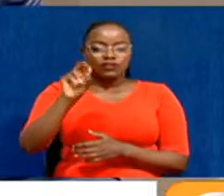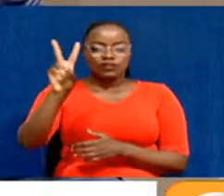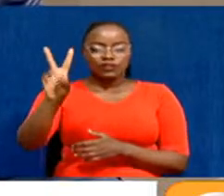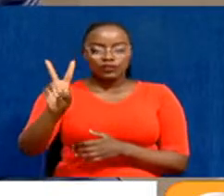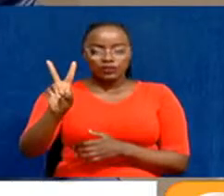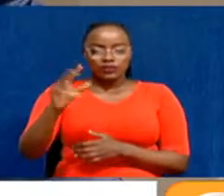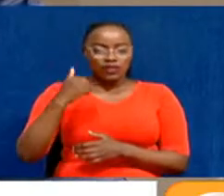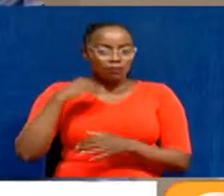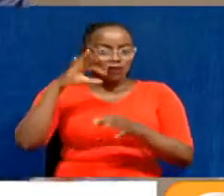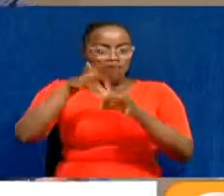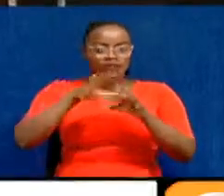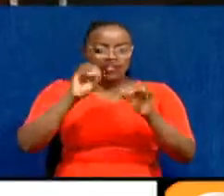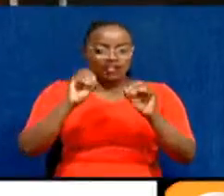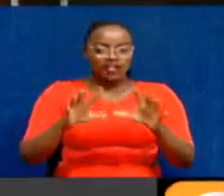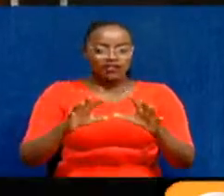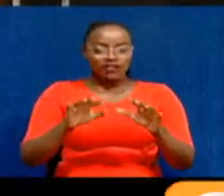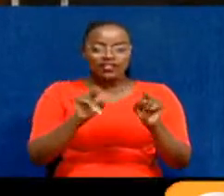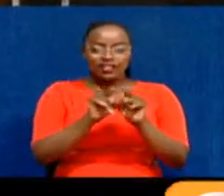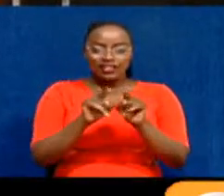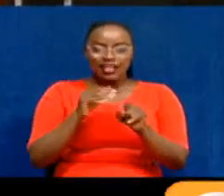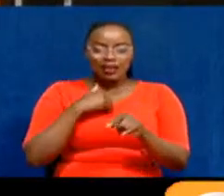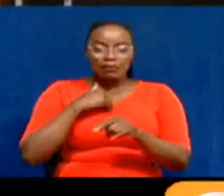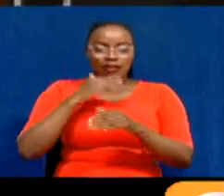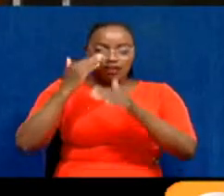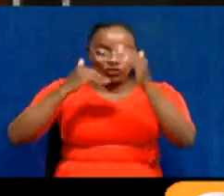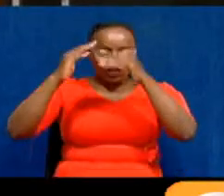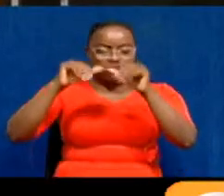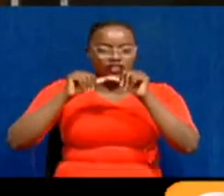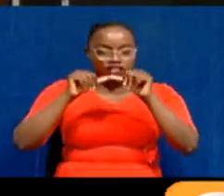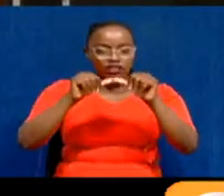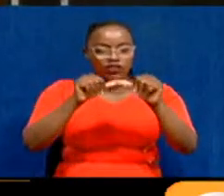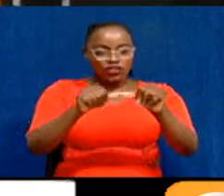2002, I didn't vote. I was still in university.